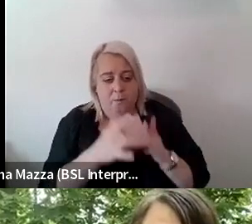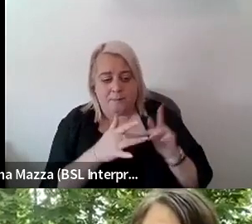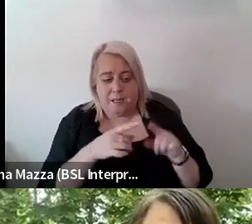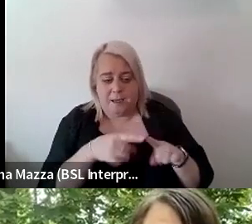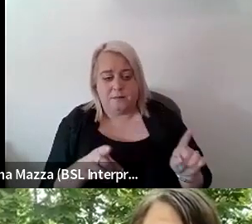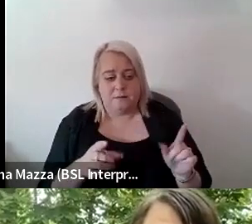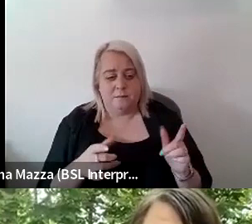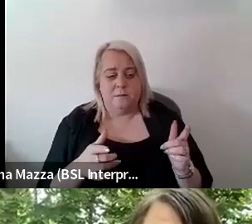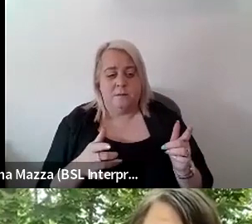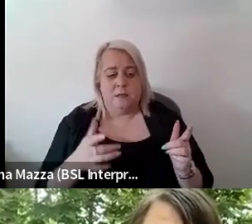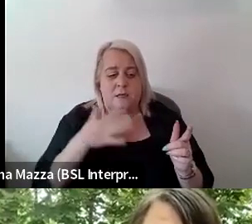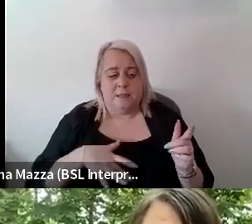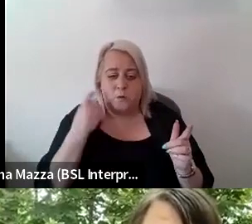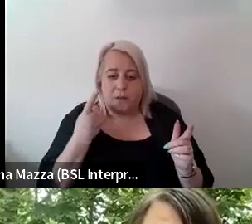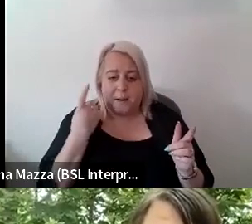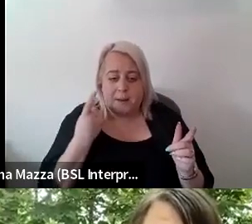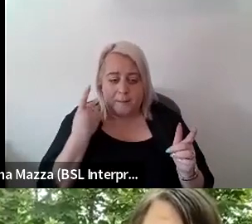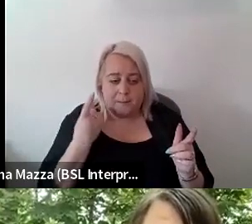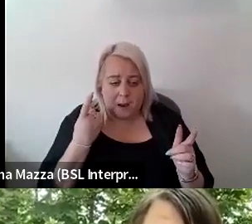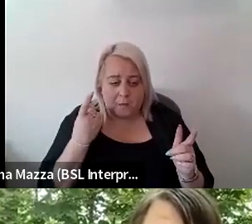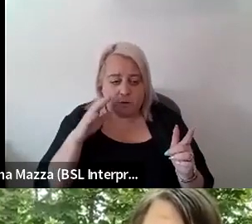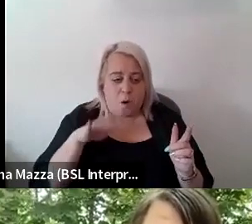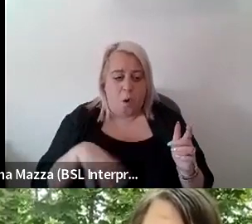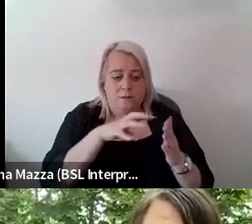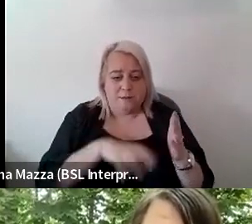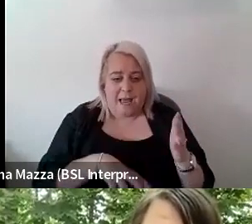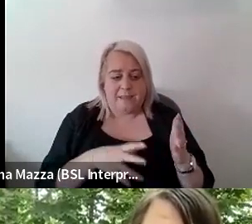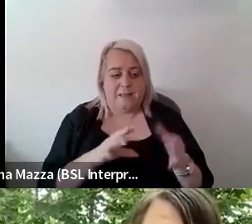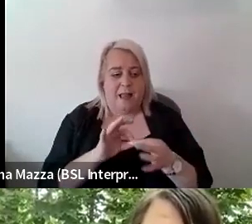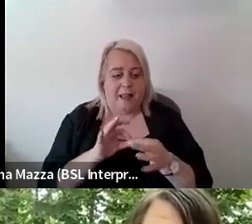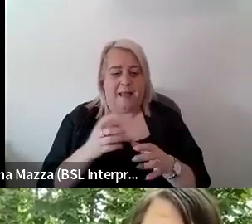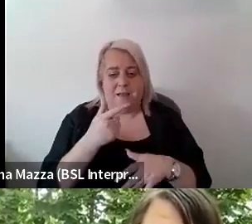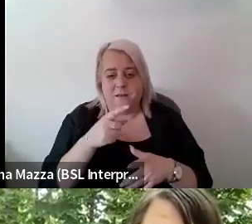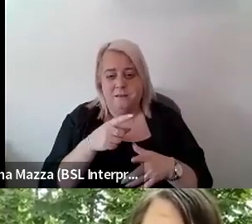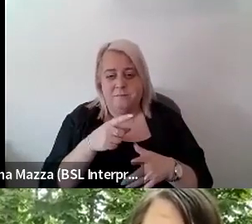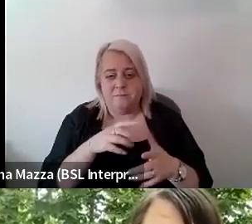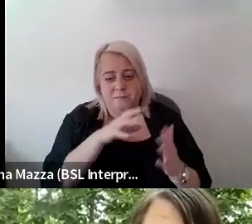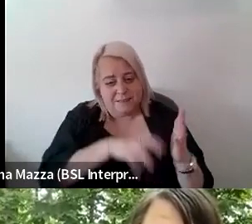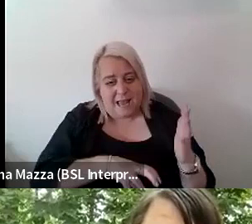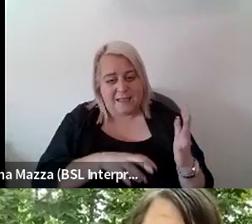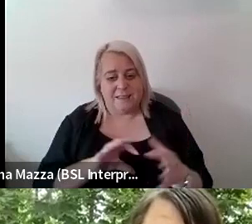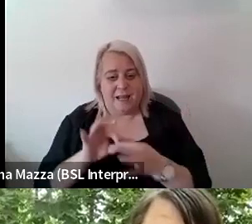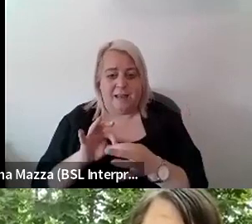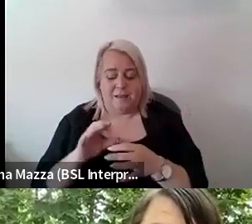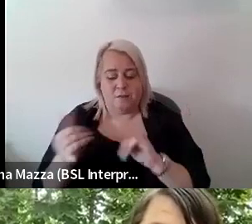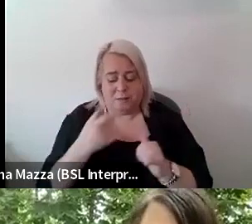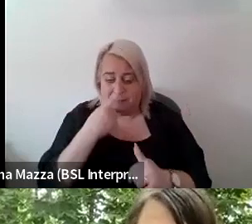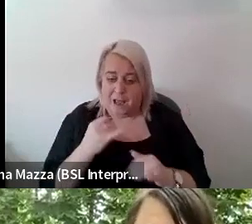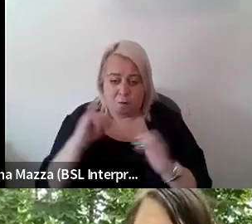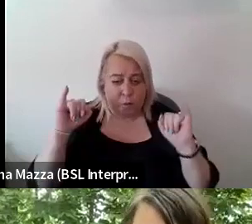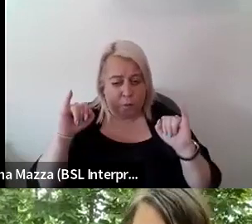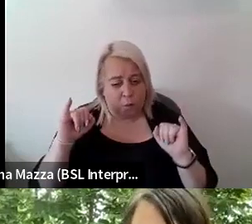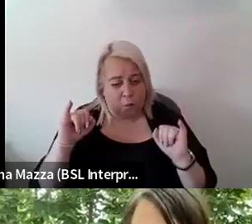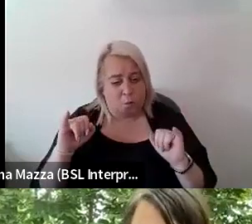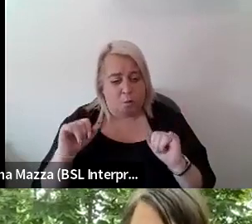that if you think about, for example, alt text and link purpose, those are two things that are really simple to do badly. And so, you know, if